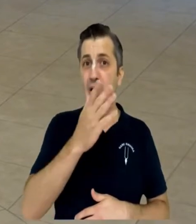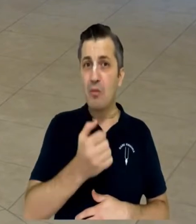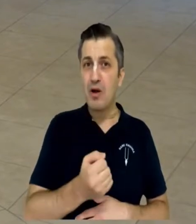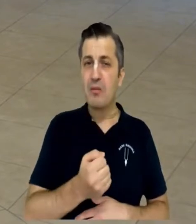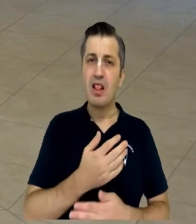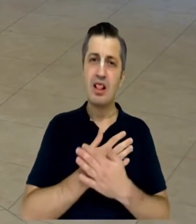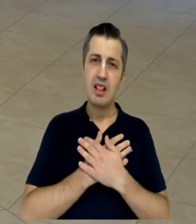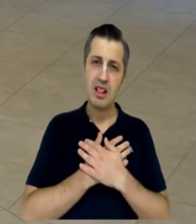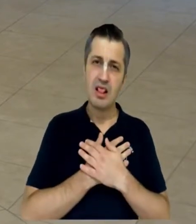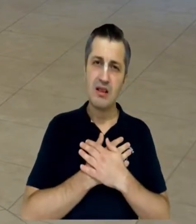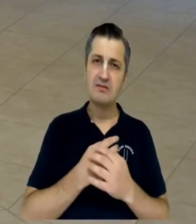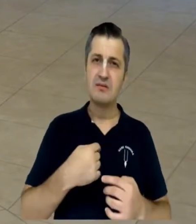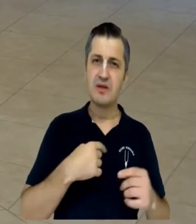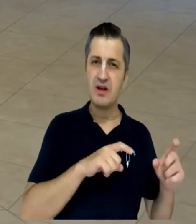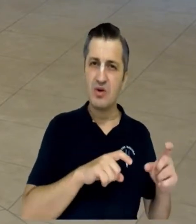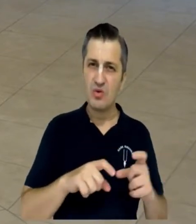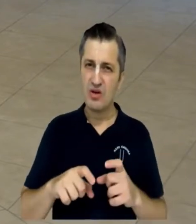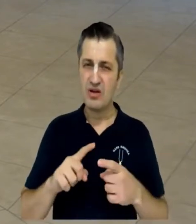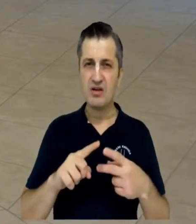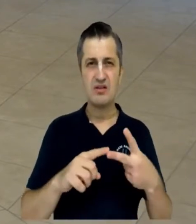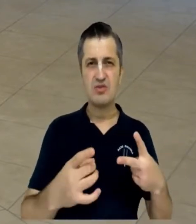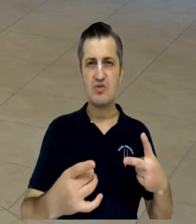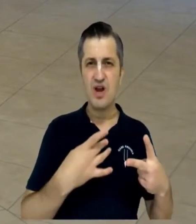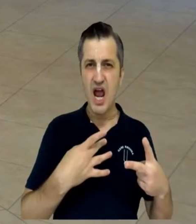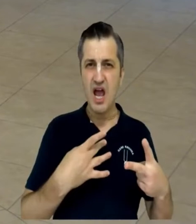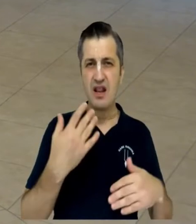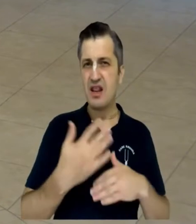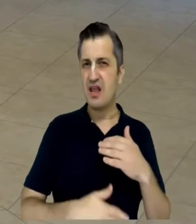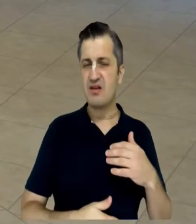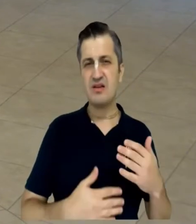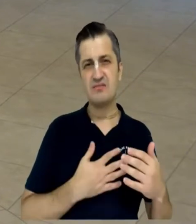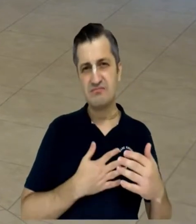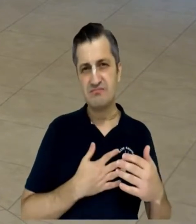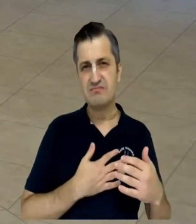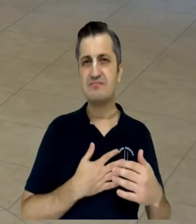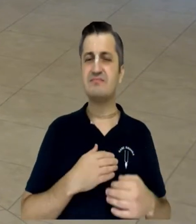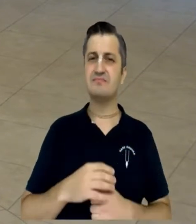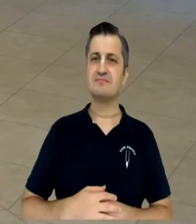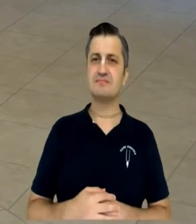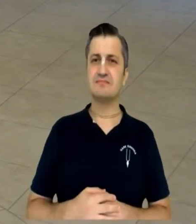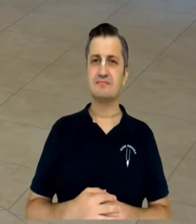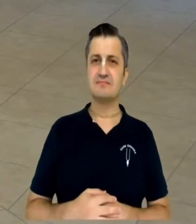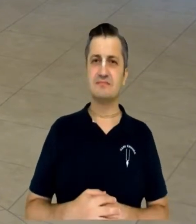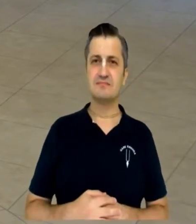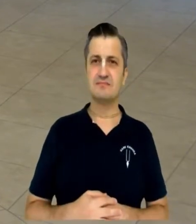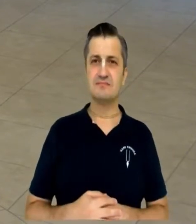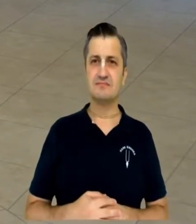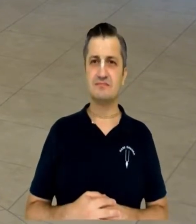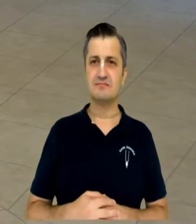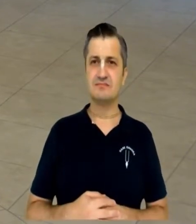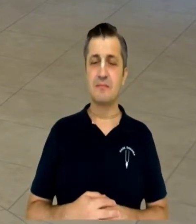me. And the second realization which he got is that although I do those mistakes, that doesn't mean that I continue